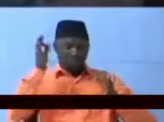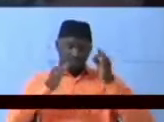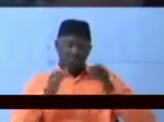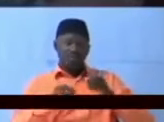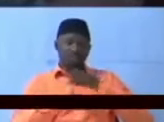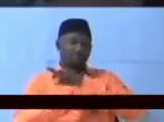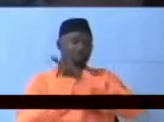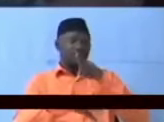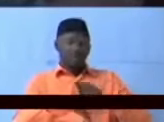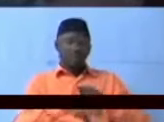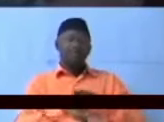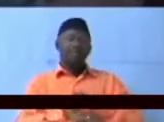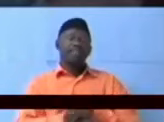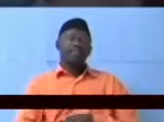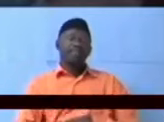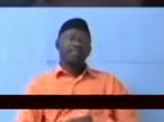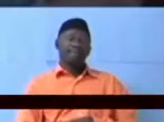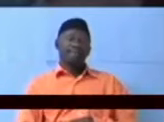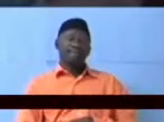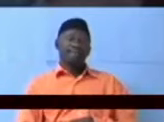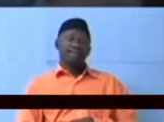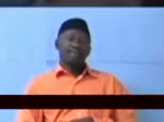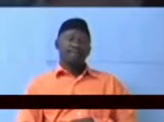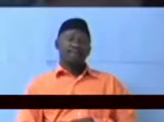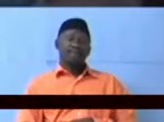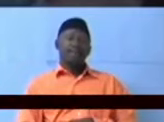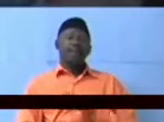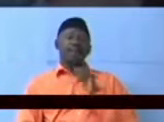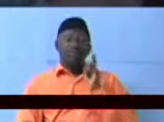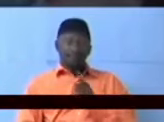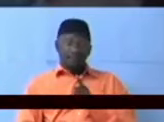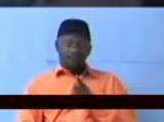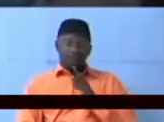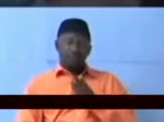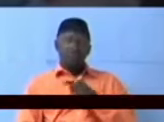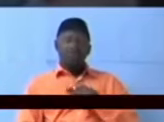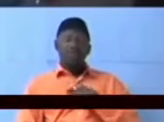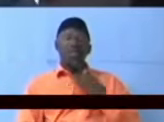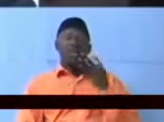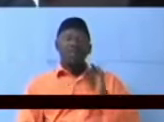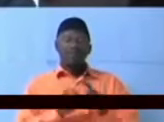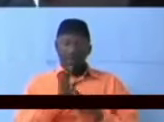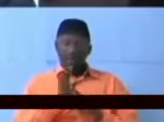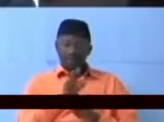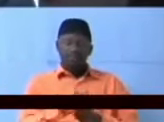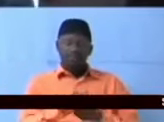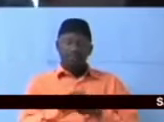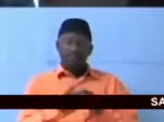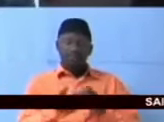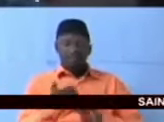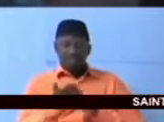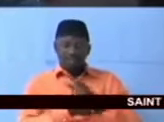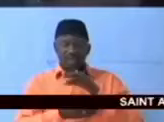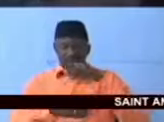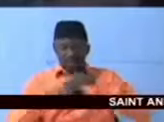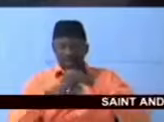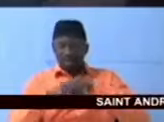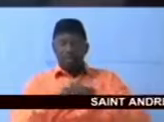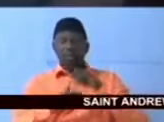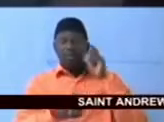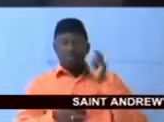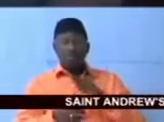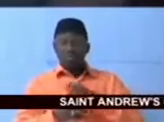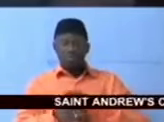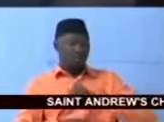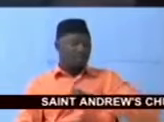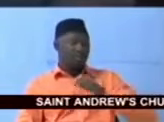kanam court bo xamné court bu wër la. That you can only that if you file a matter before a court it has to be the competent court. Bu fekke